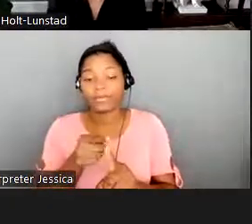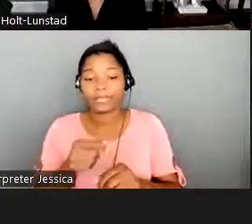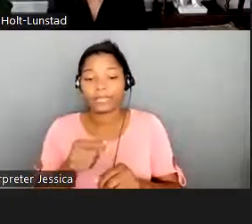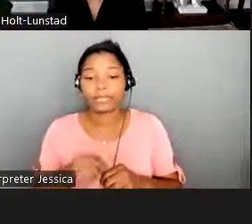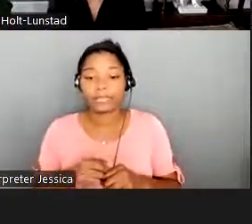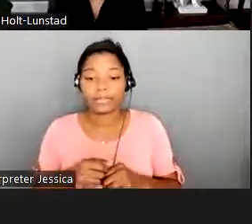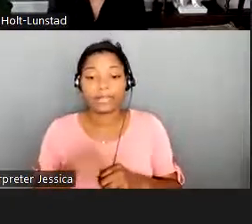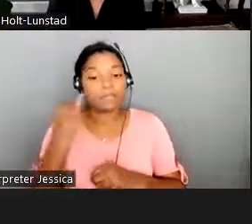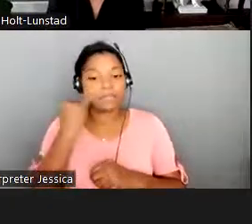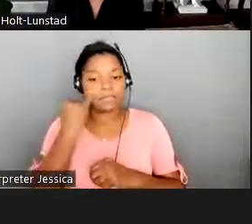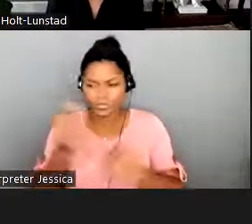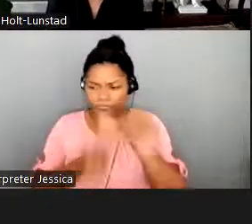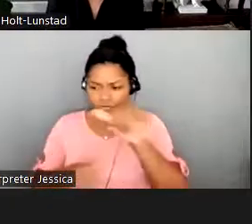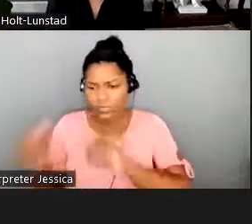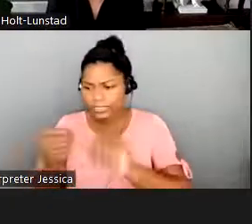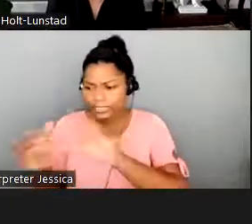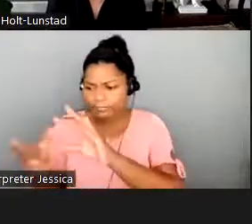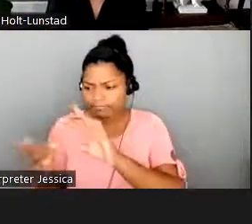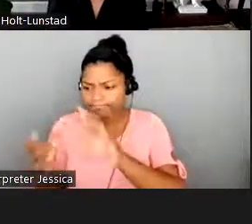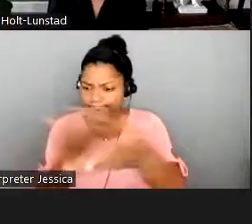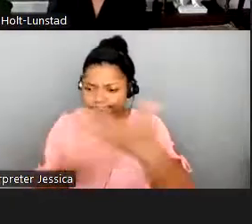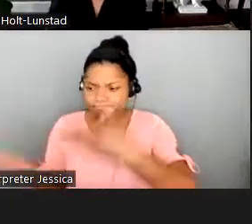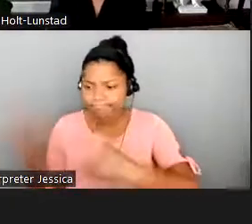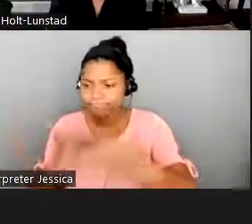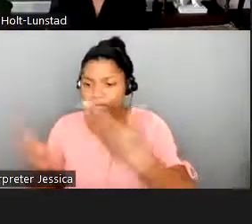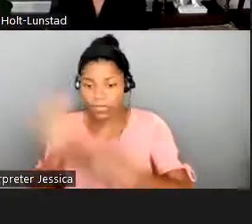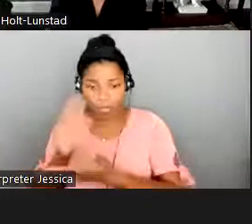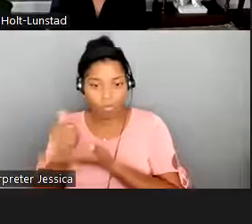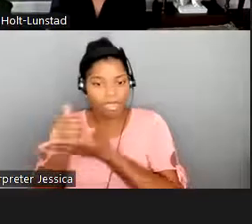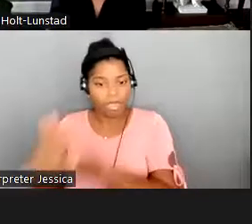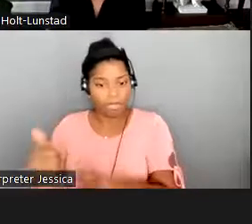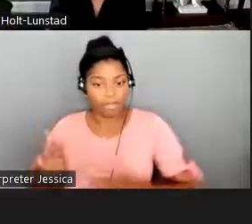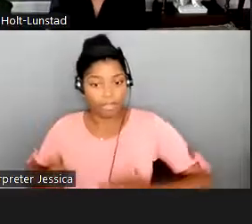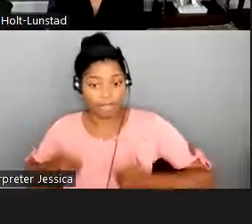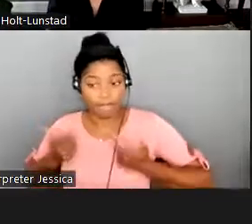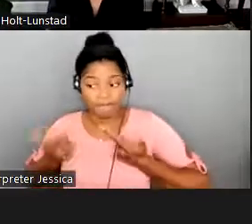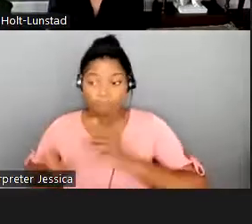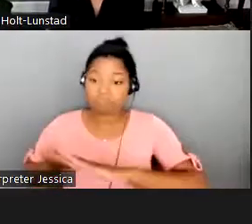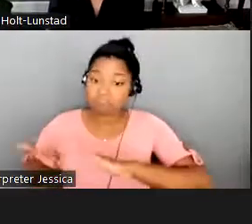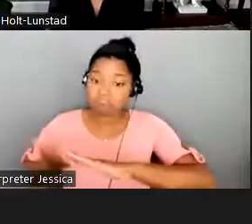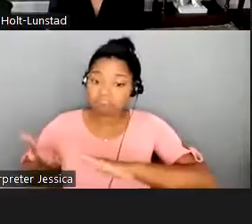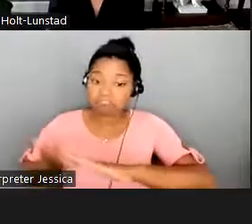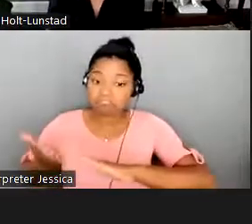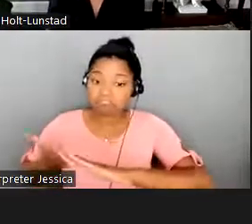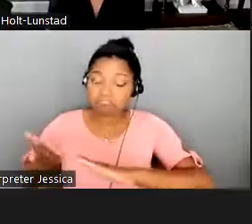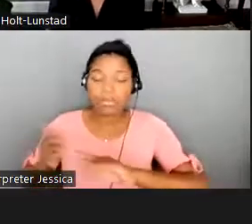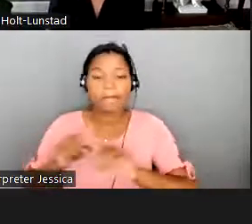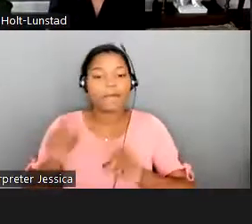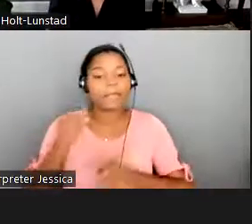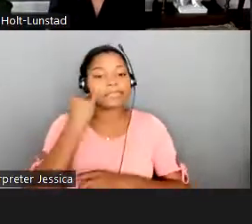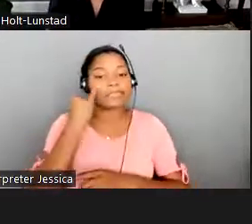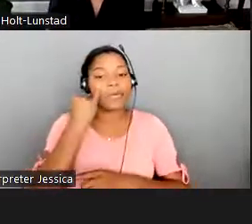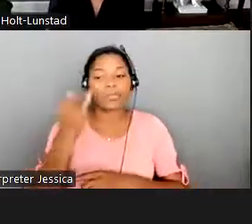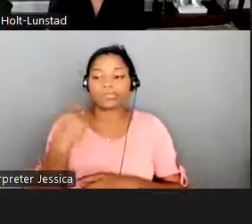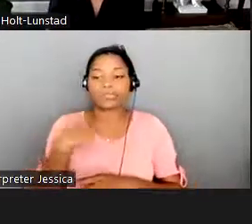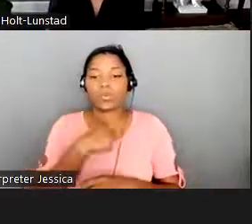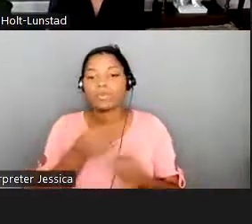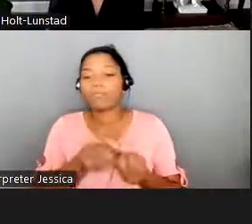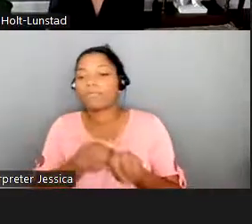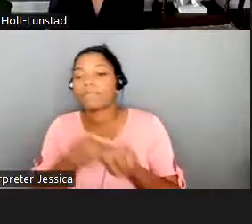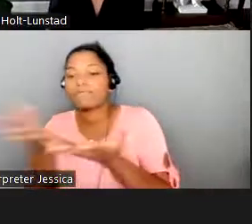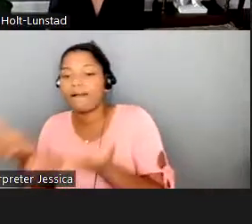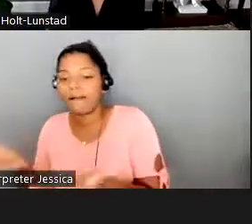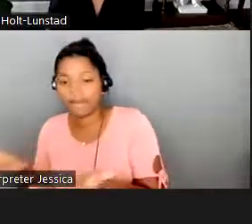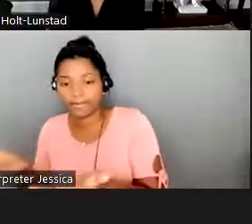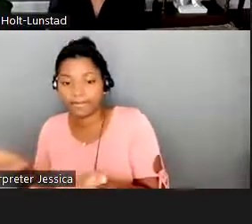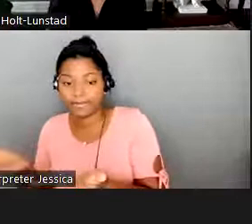more socially connected increase one's lifespan, as was found in previous research, but when we provide social interventions